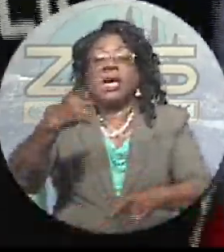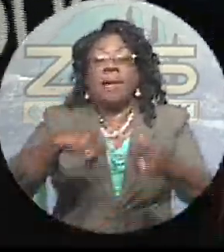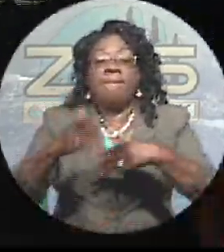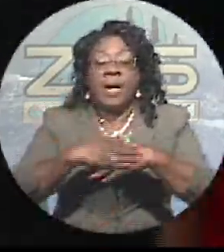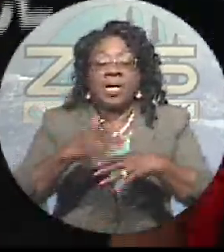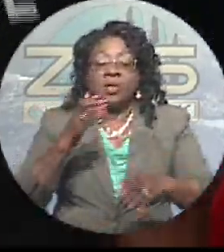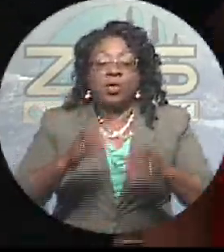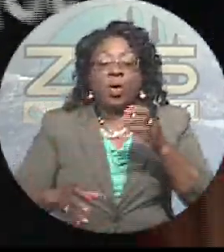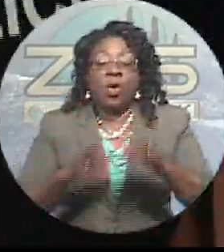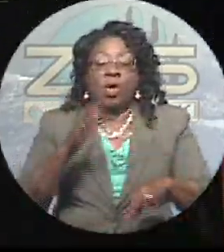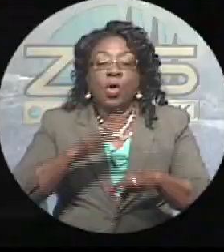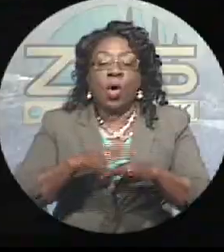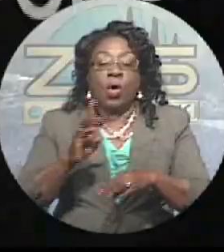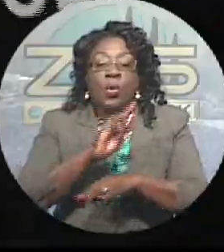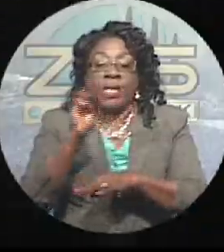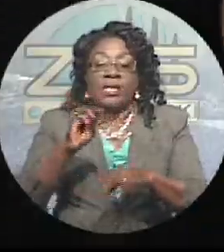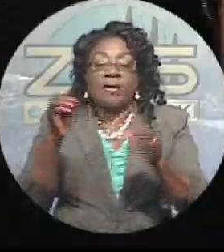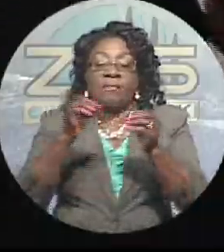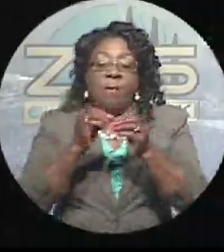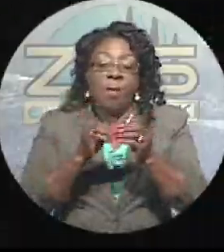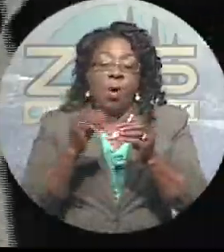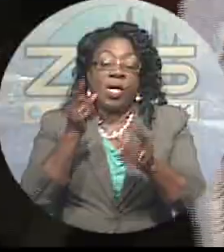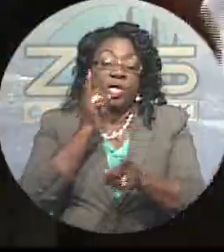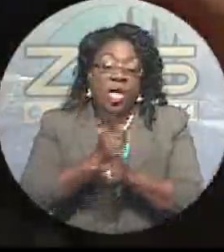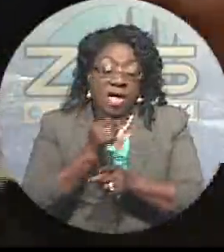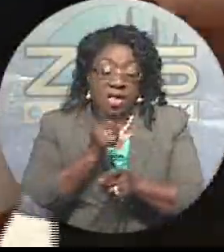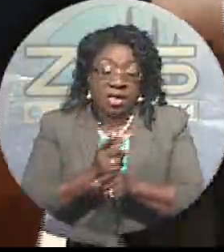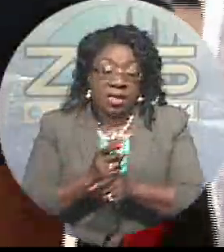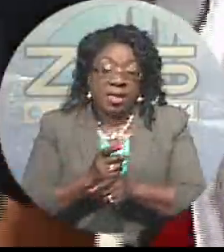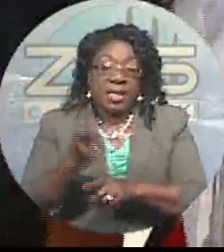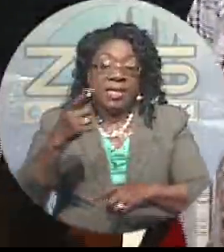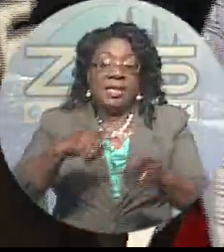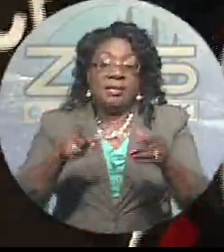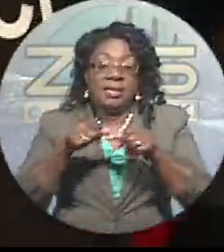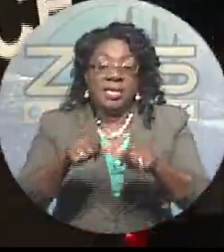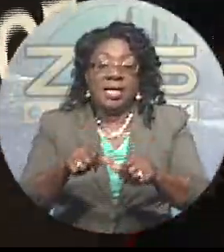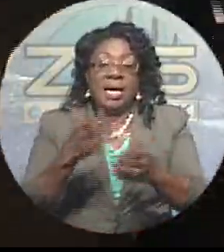Wednesday to face additional charges. Now, he has been remanded to the Department of Corrections.